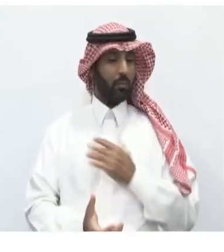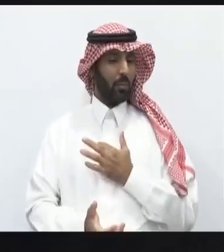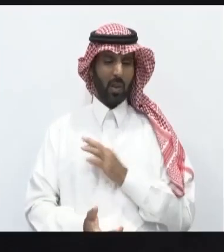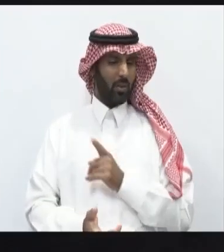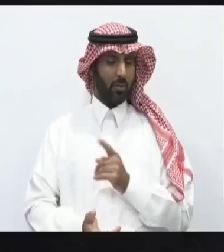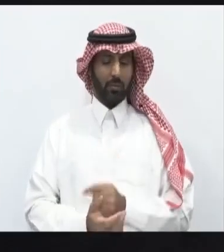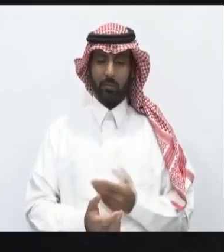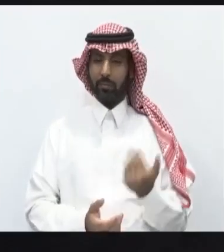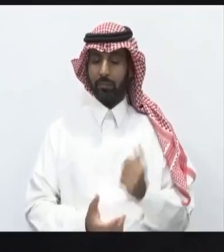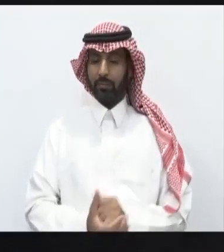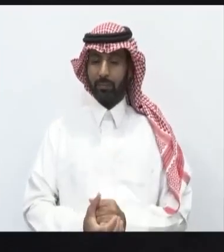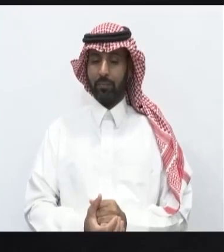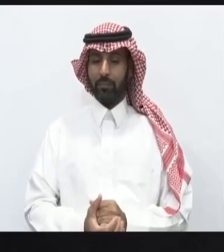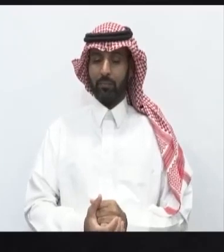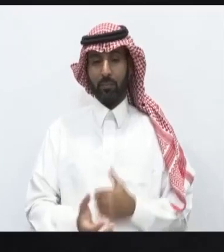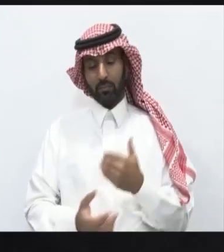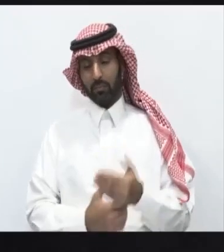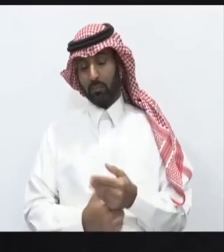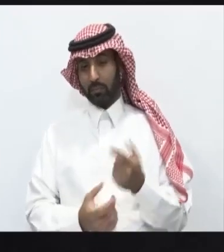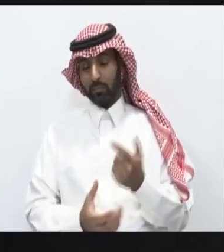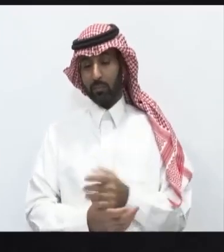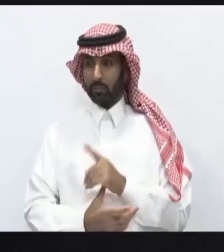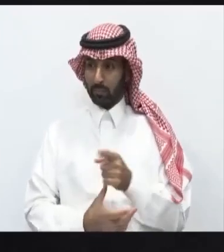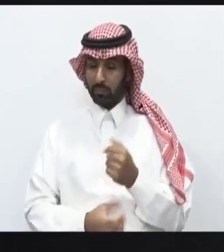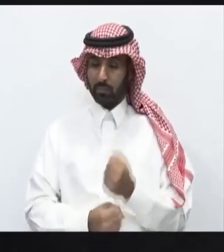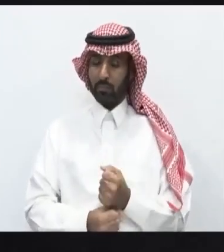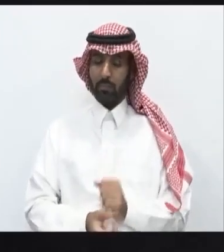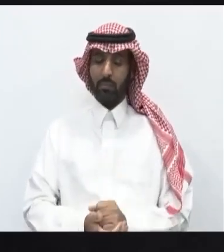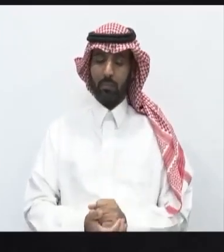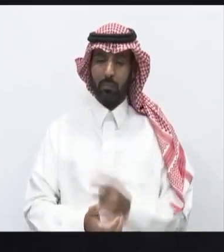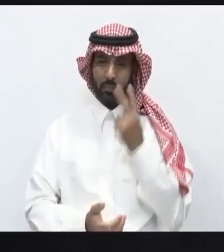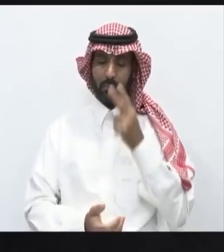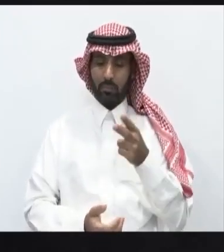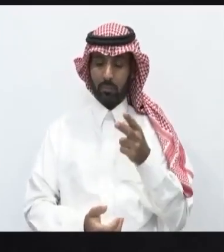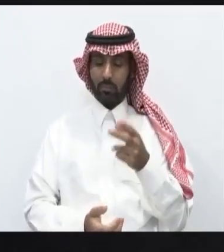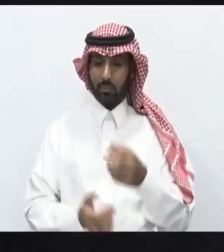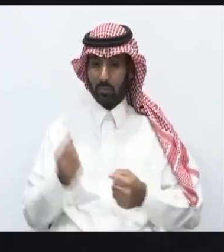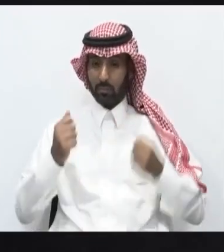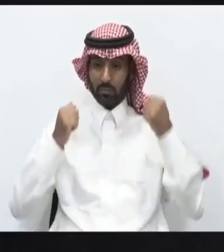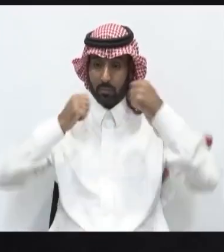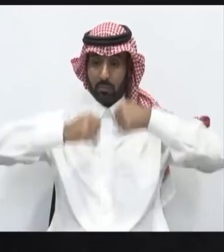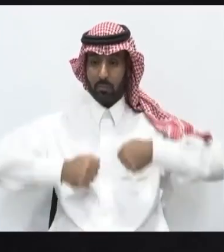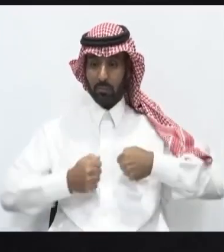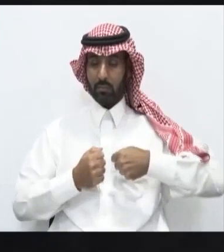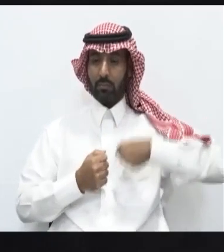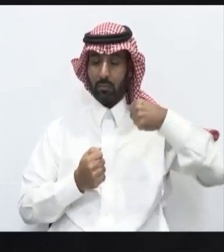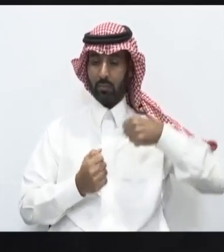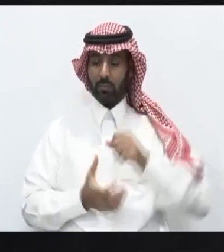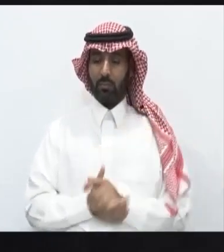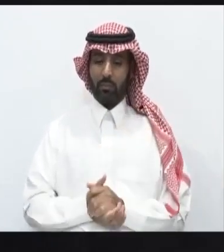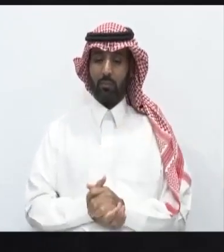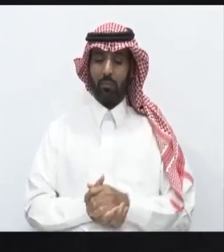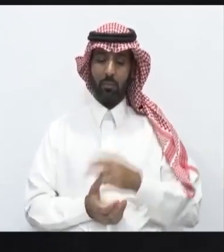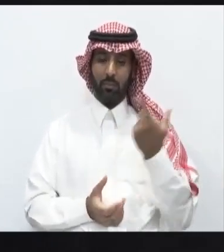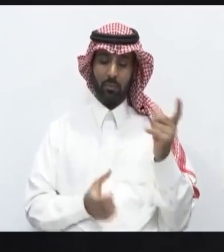I didn't before, but maybe most of you did. And notice here the word backpack. You can feel that it consists of